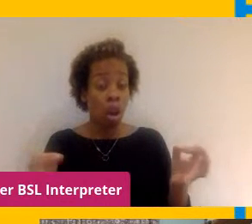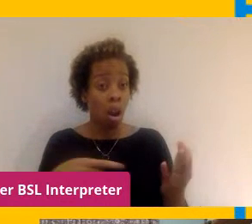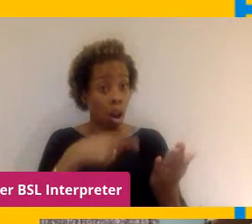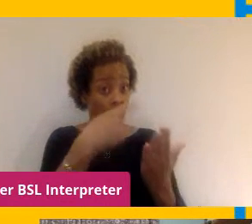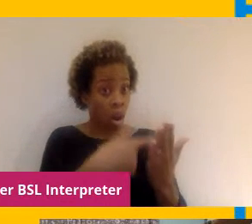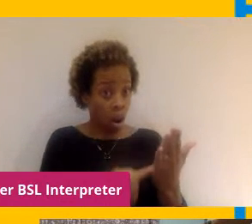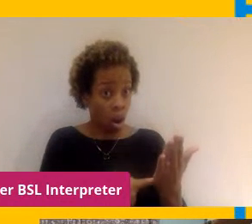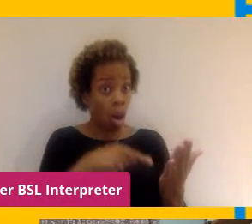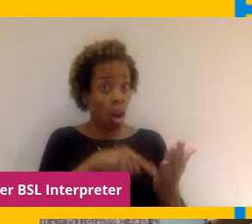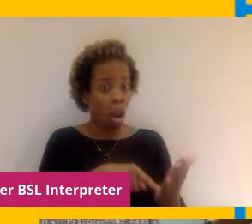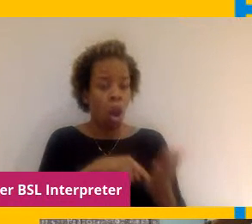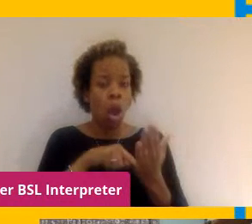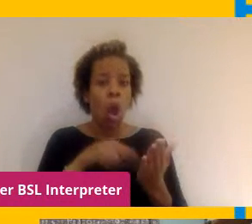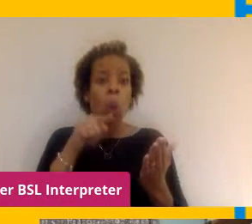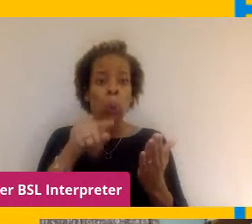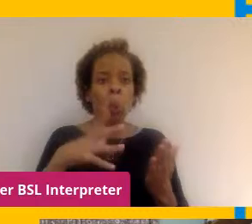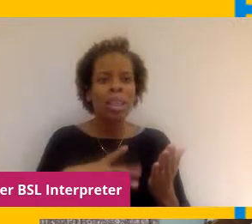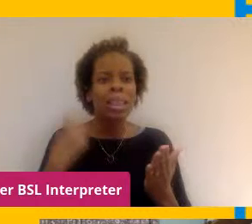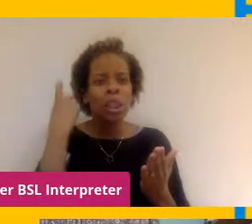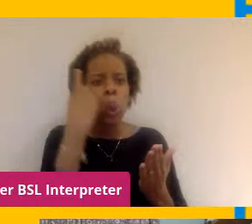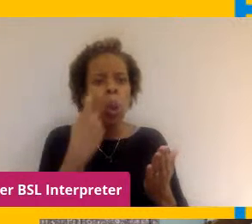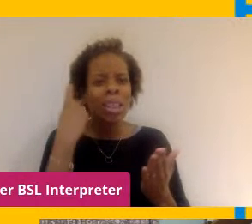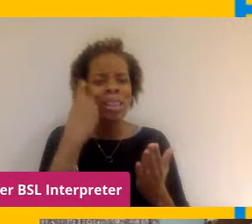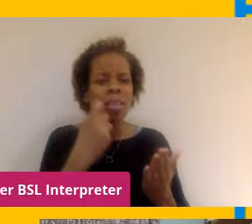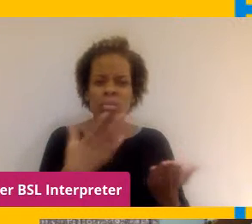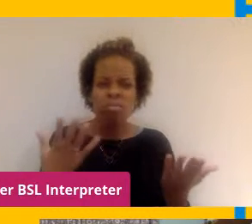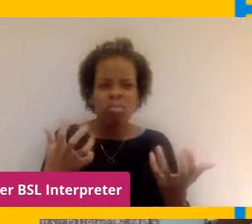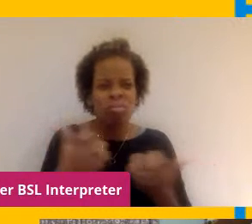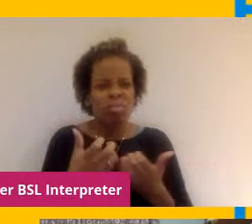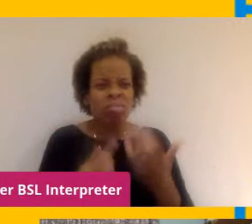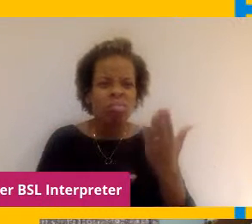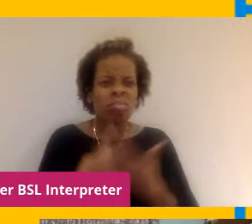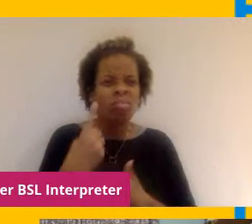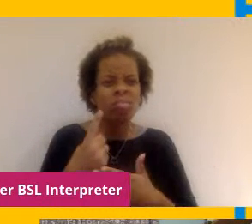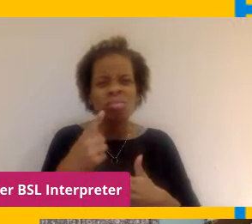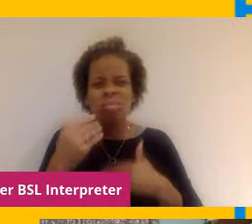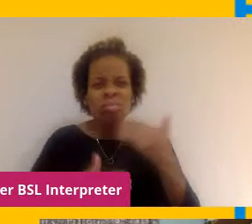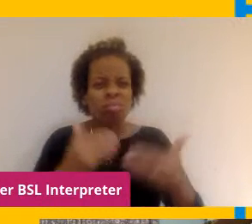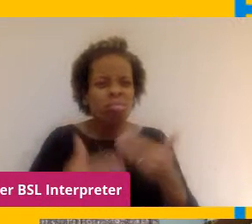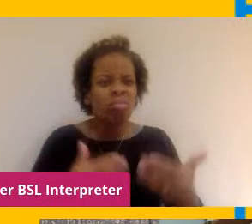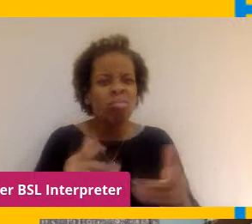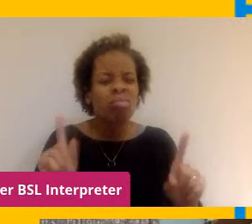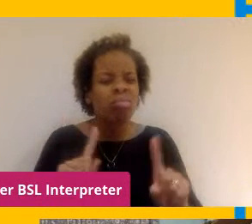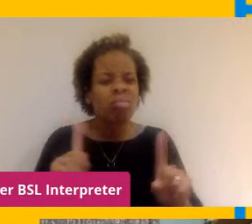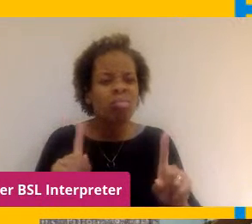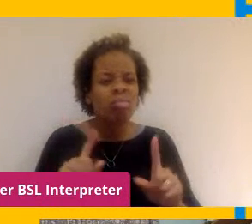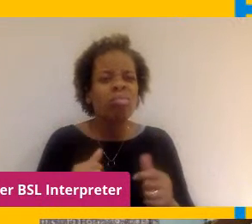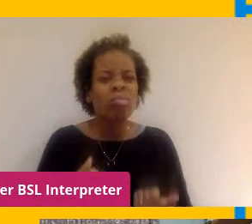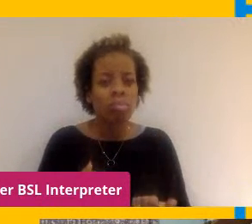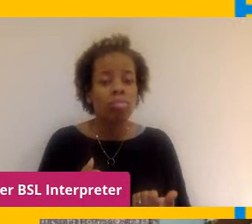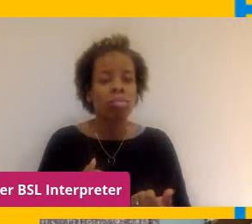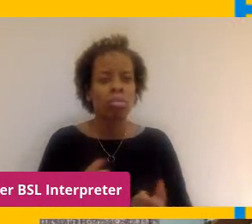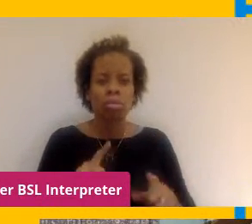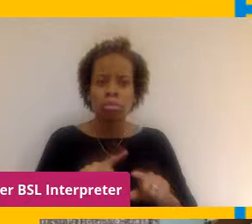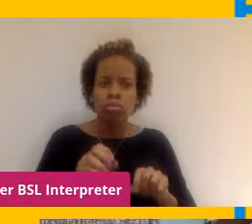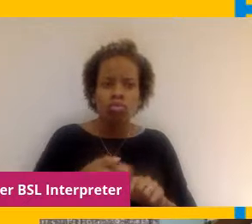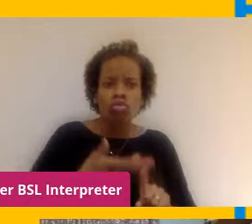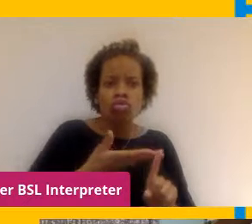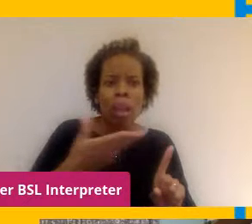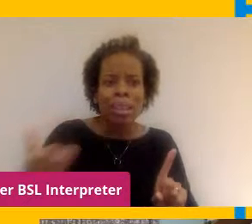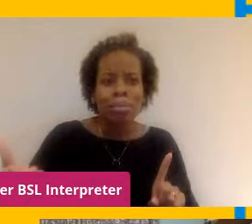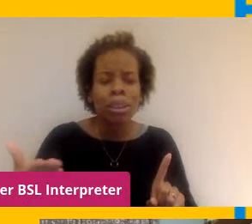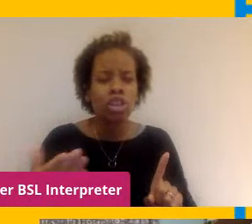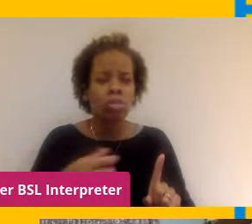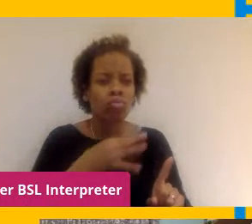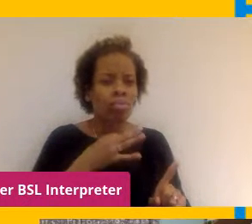need to consider the reality of what's happening on at the ground. What is the you know, the transmission risk, what's the infection rate, or